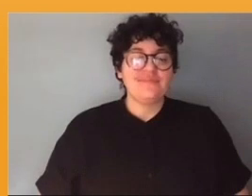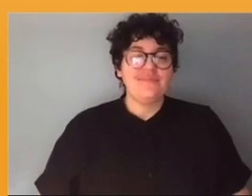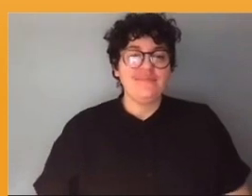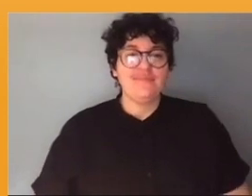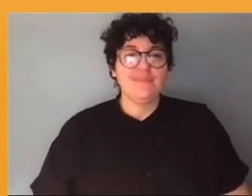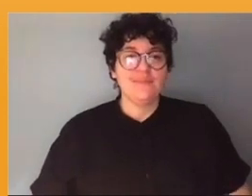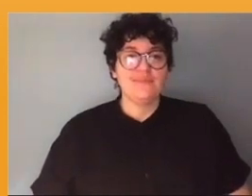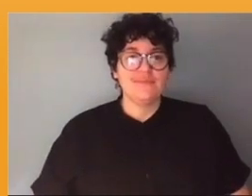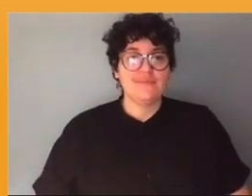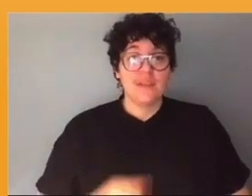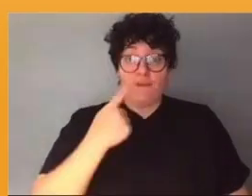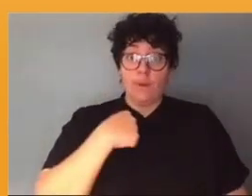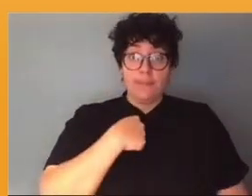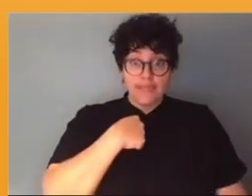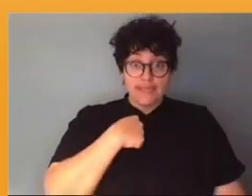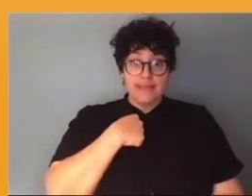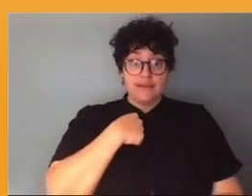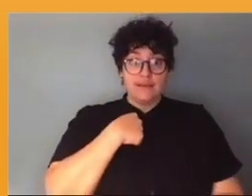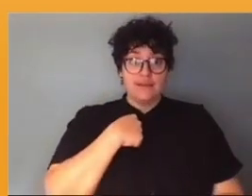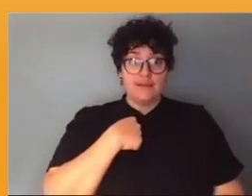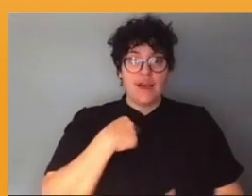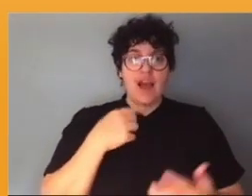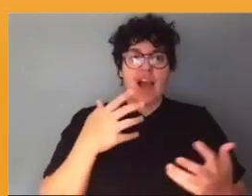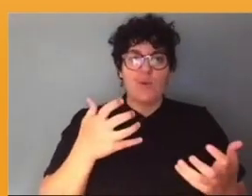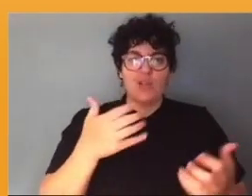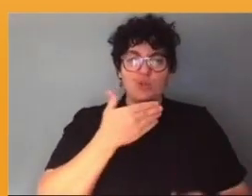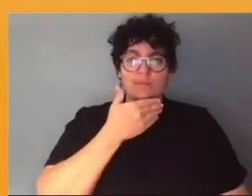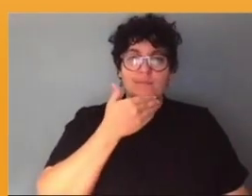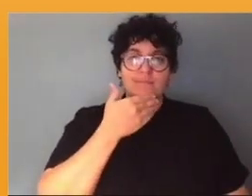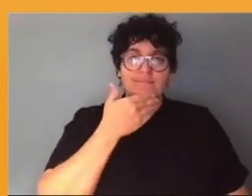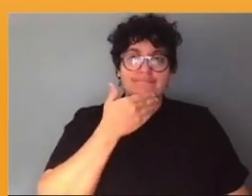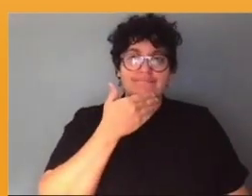for me, to better myself.